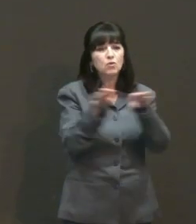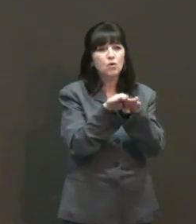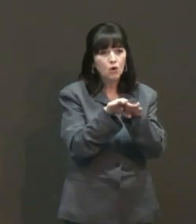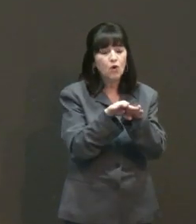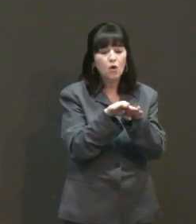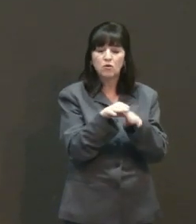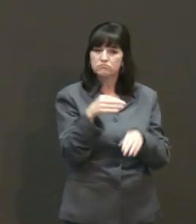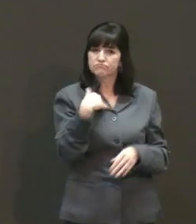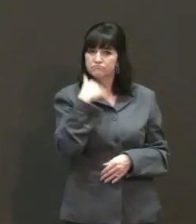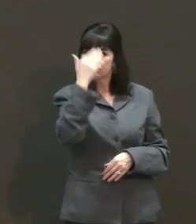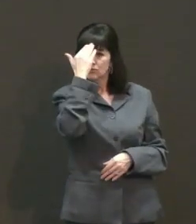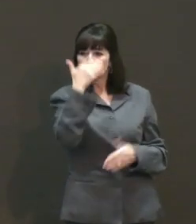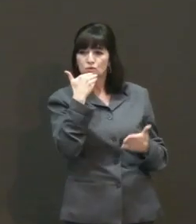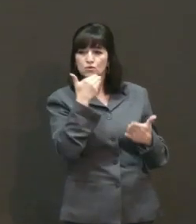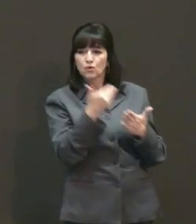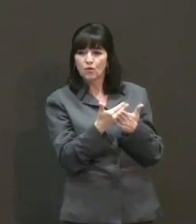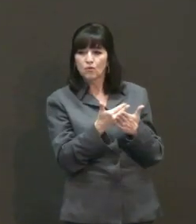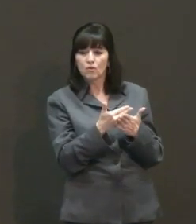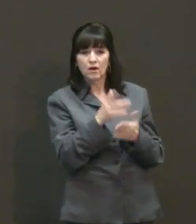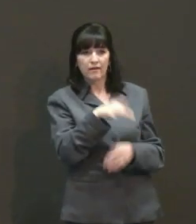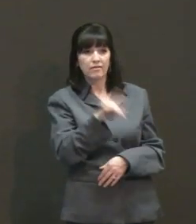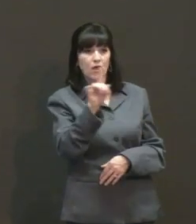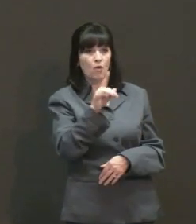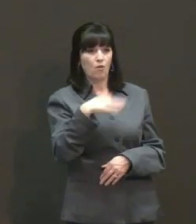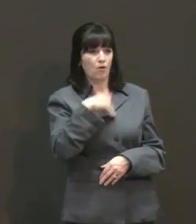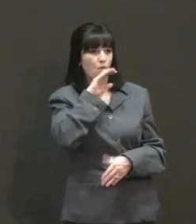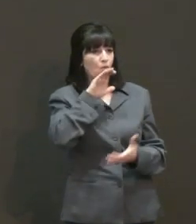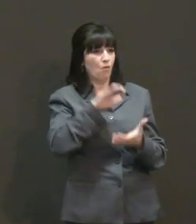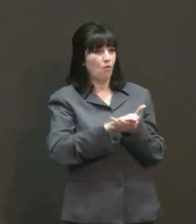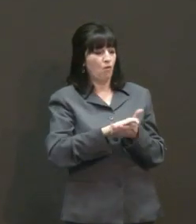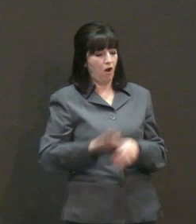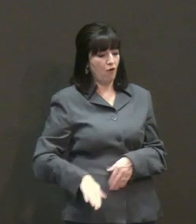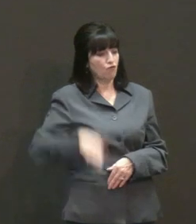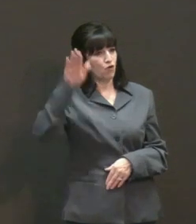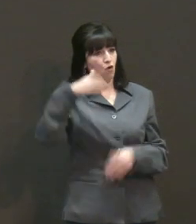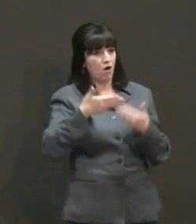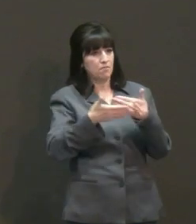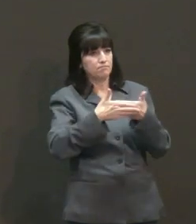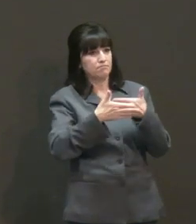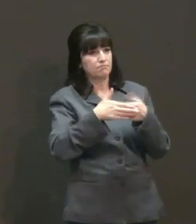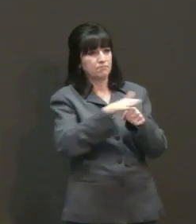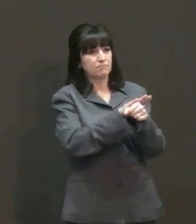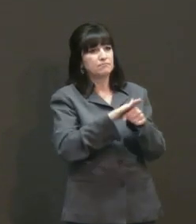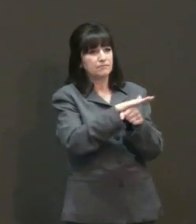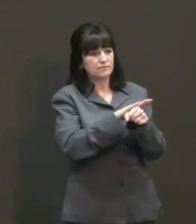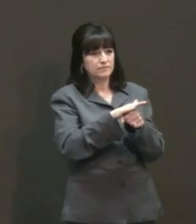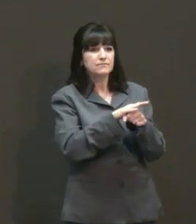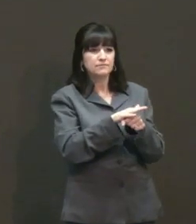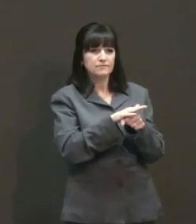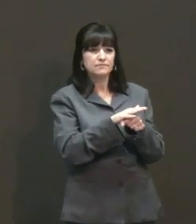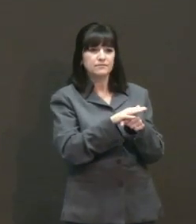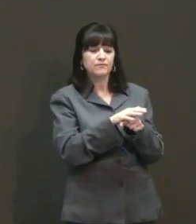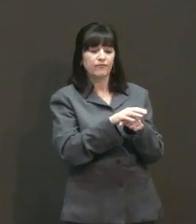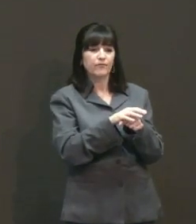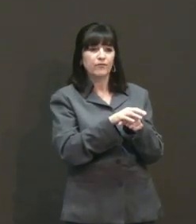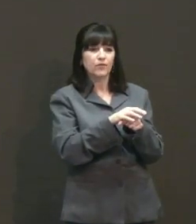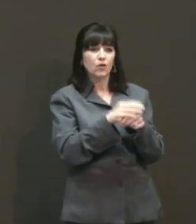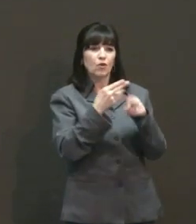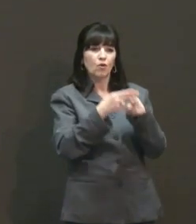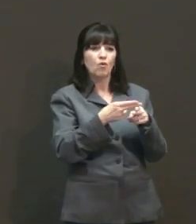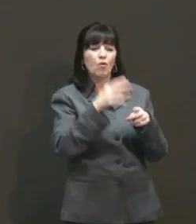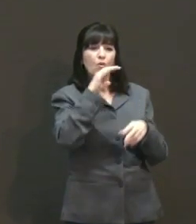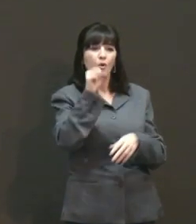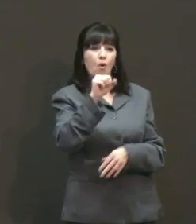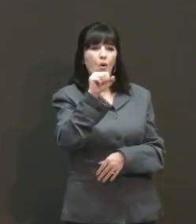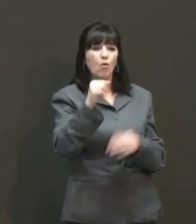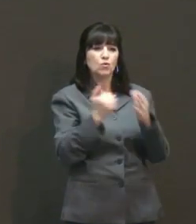well because it's where my wife grew up nearby there in Old Newcastle and where her mother